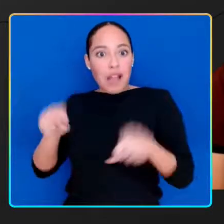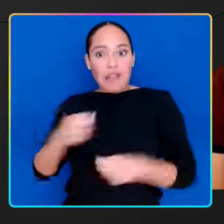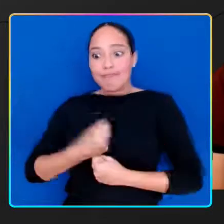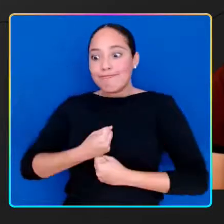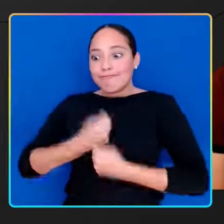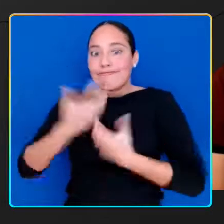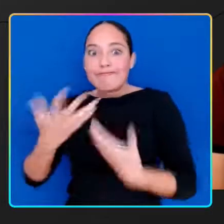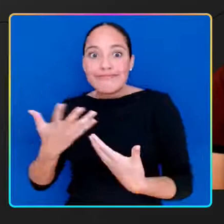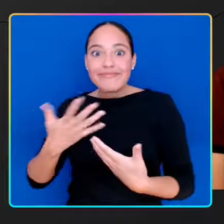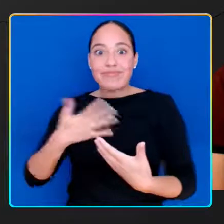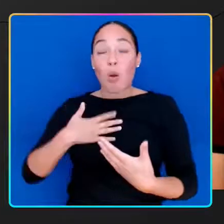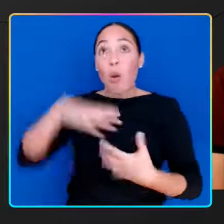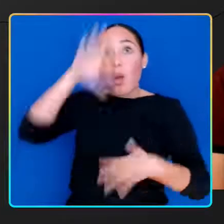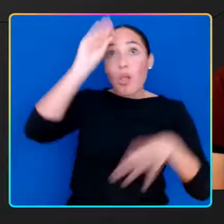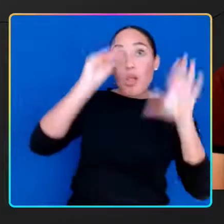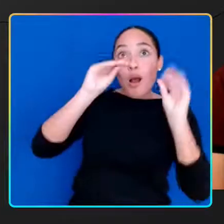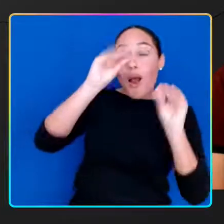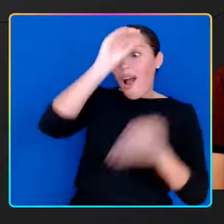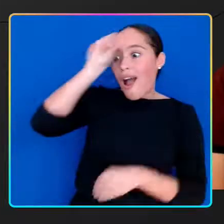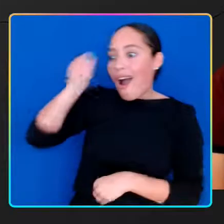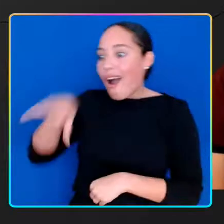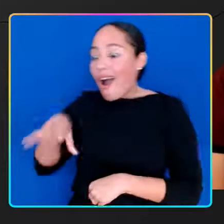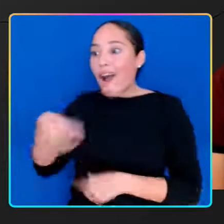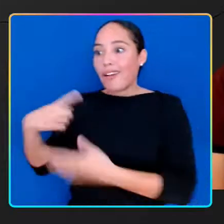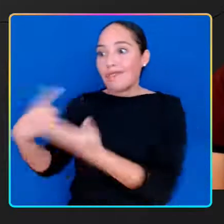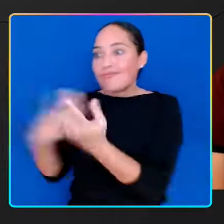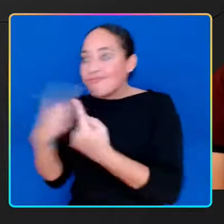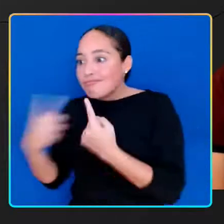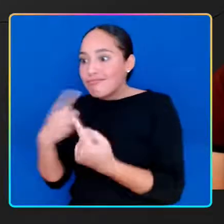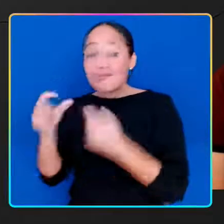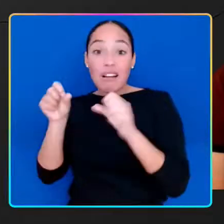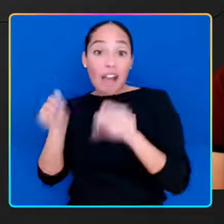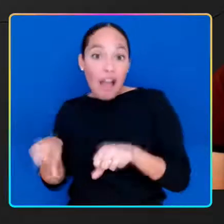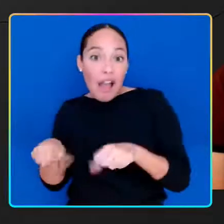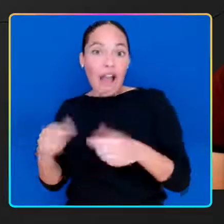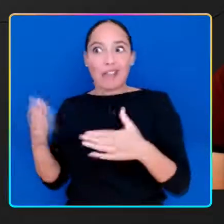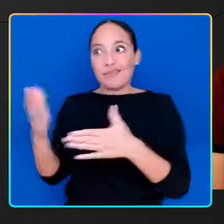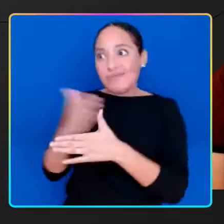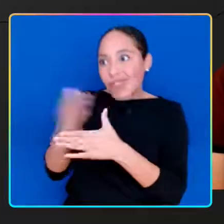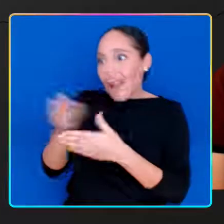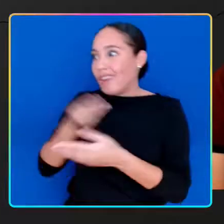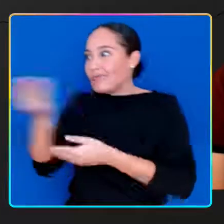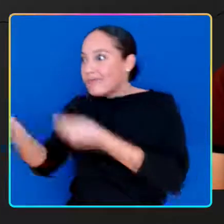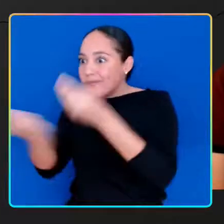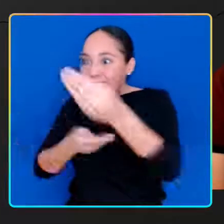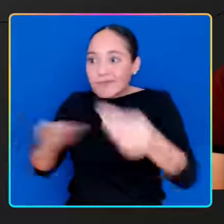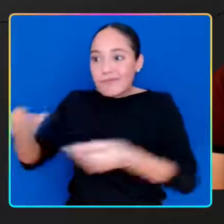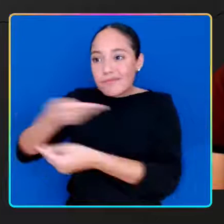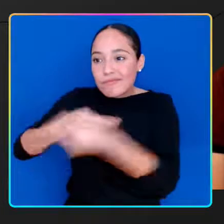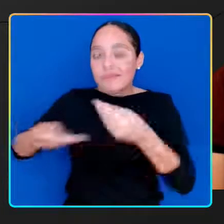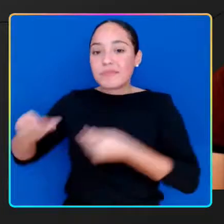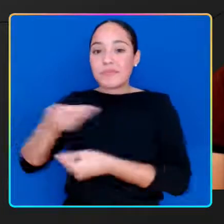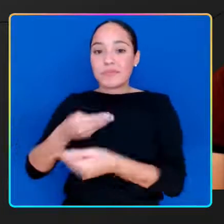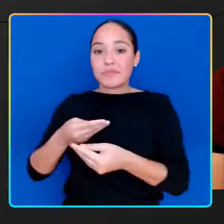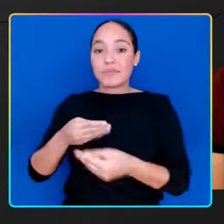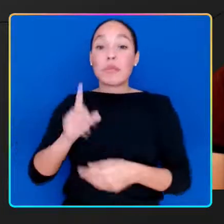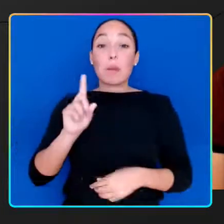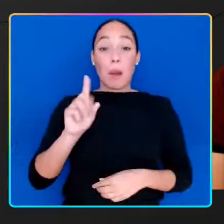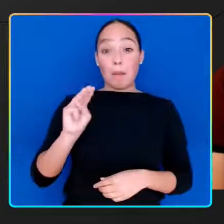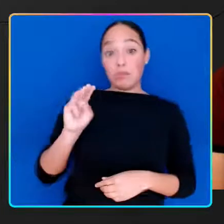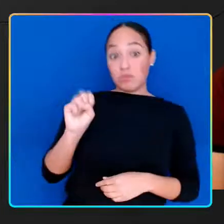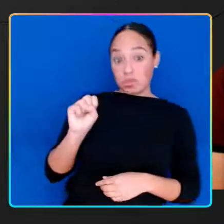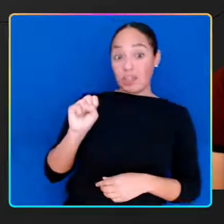be shared. And then for as community, I'm a Microsoft MVP in AI and Windows development since 10